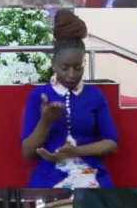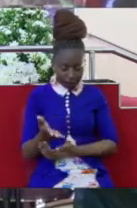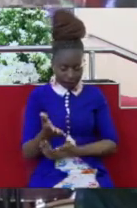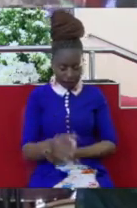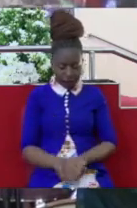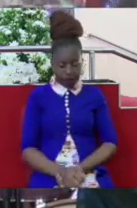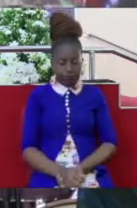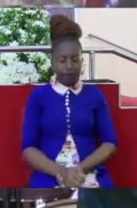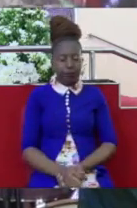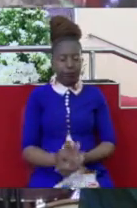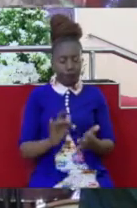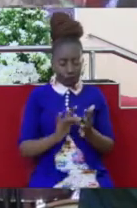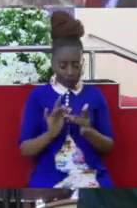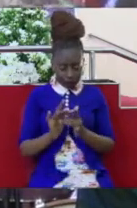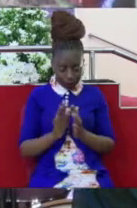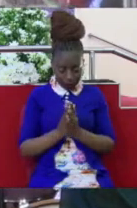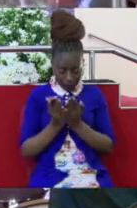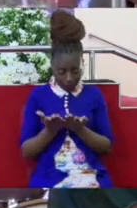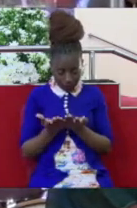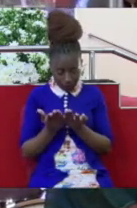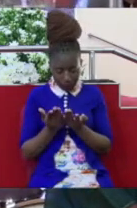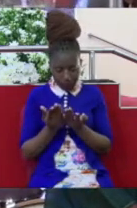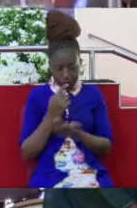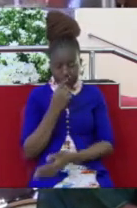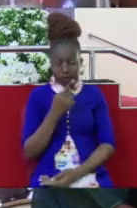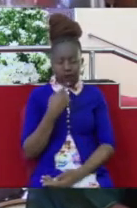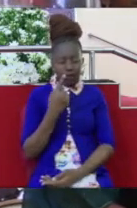Look, the Bible says, judge yourself that you be not judged.